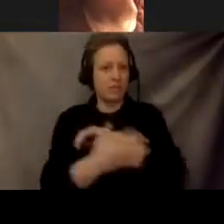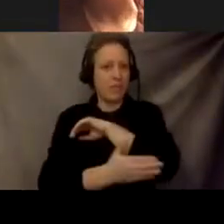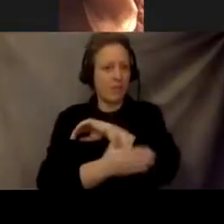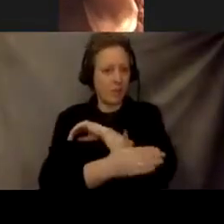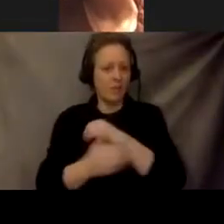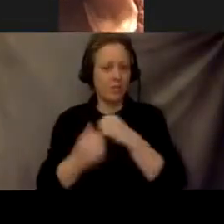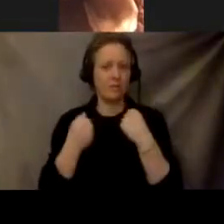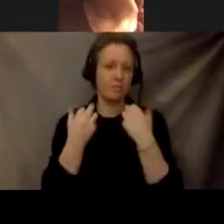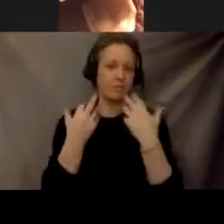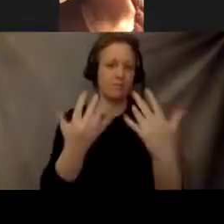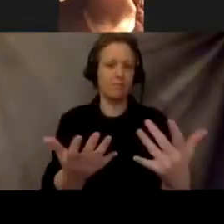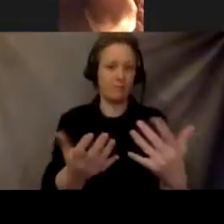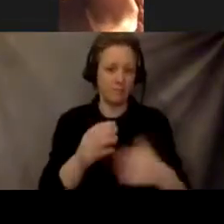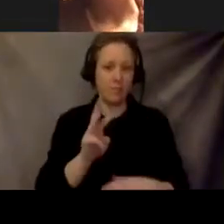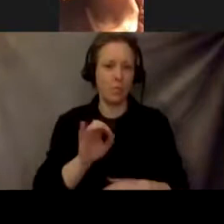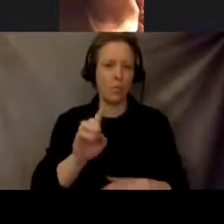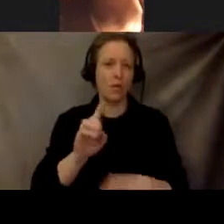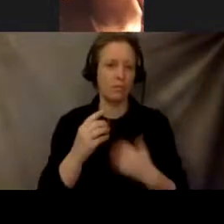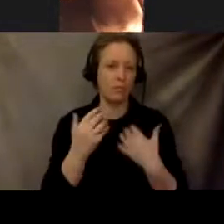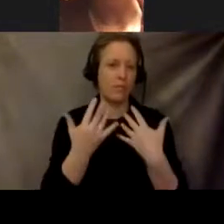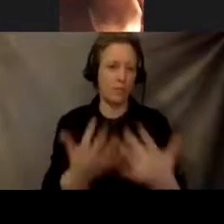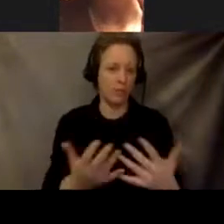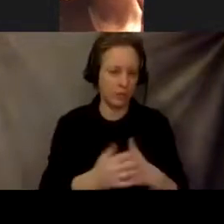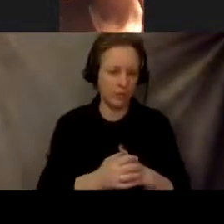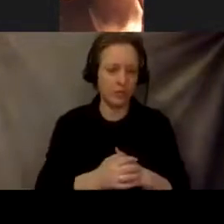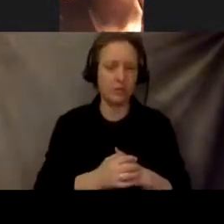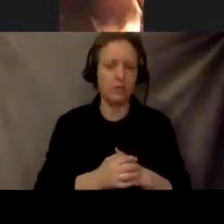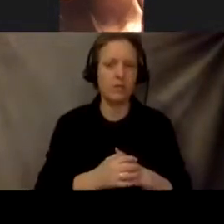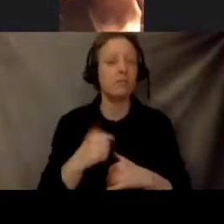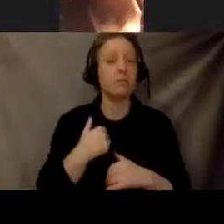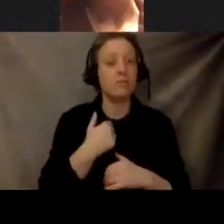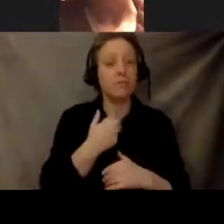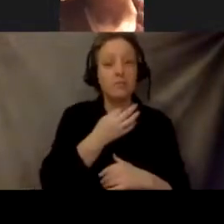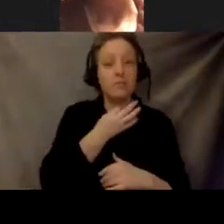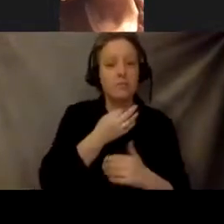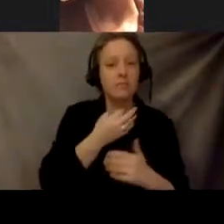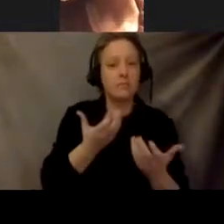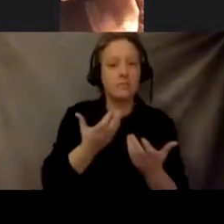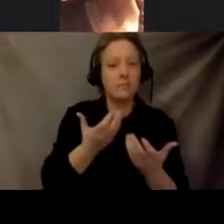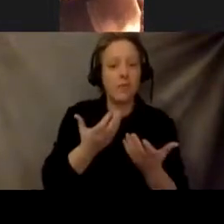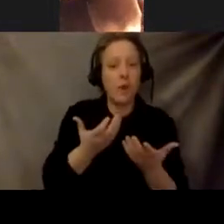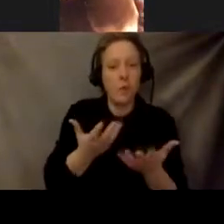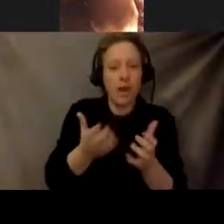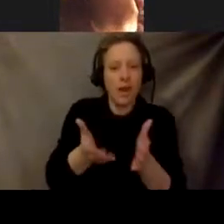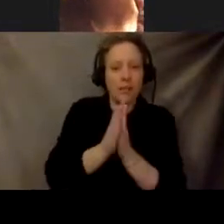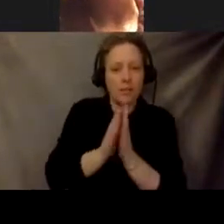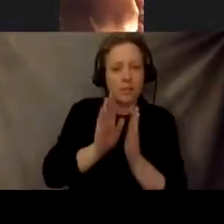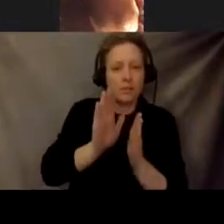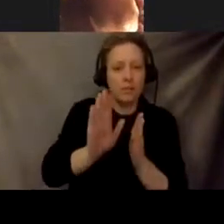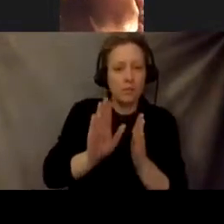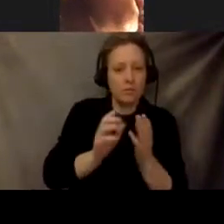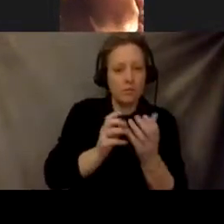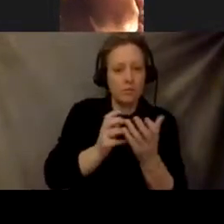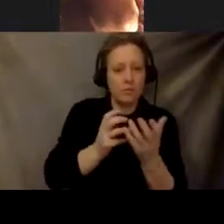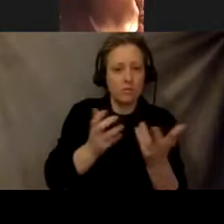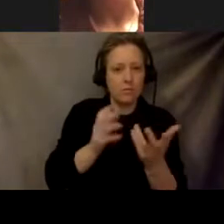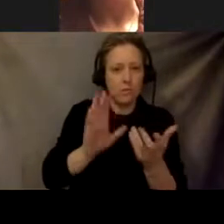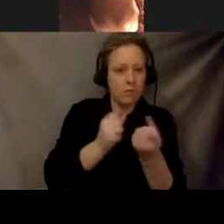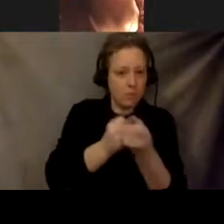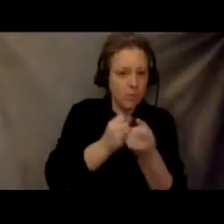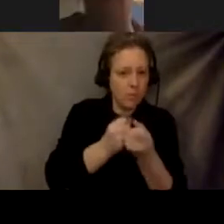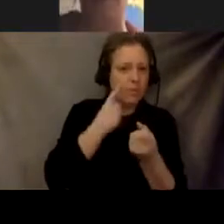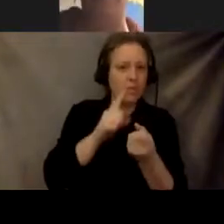your support on climate change resolution from the county and also climate advisory